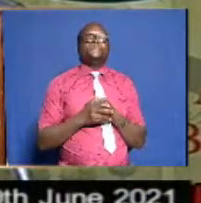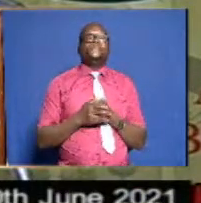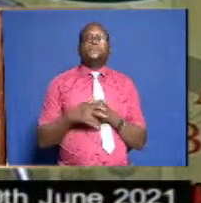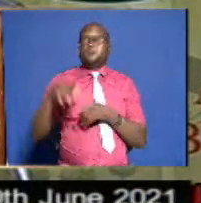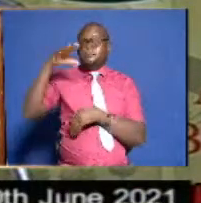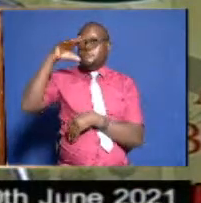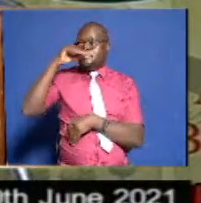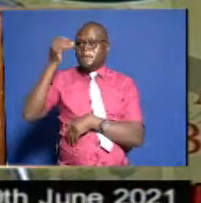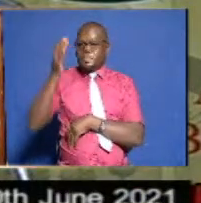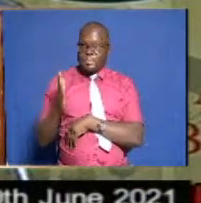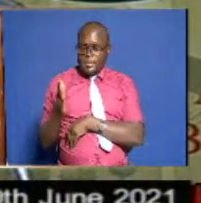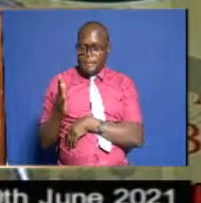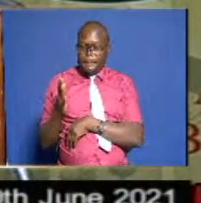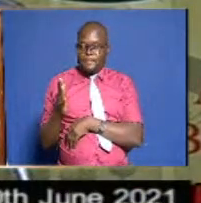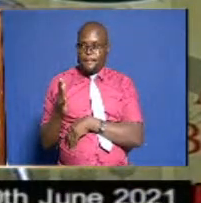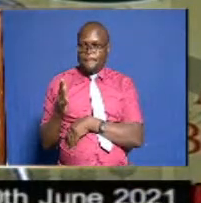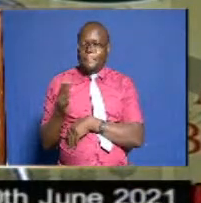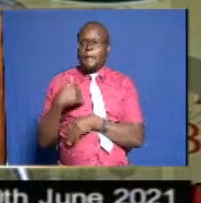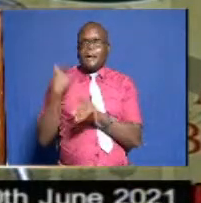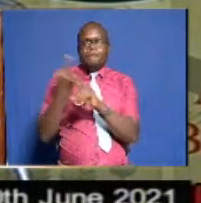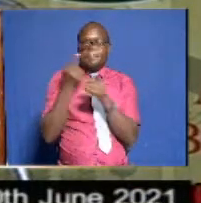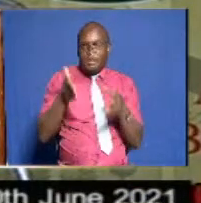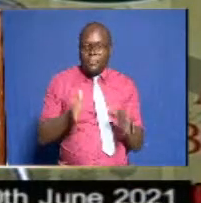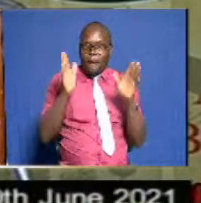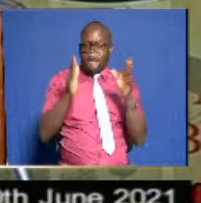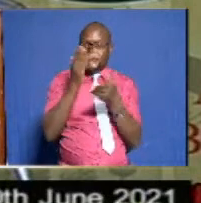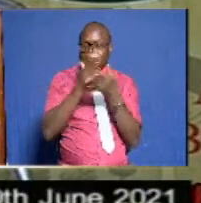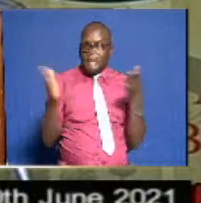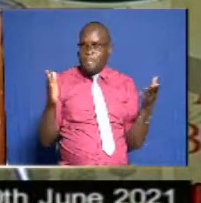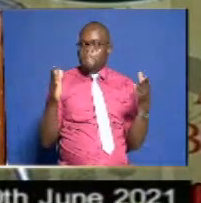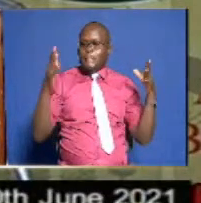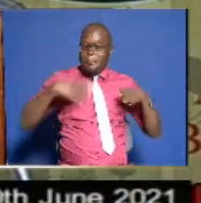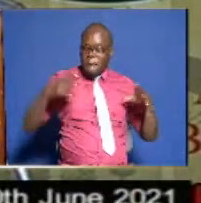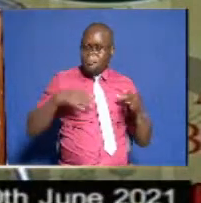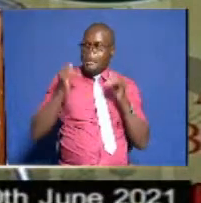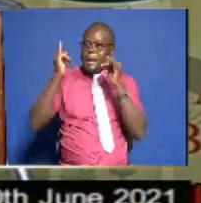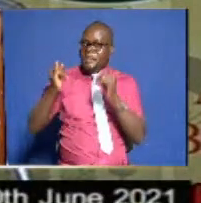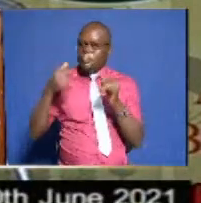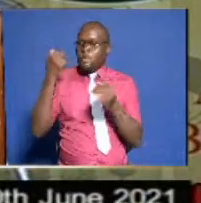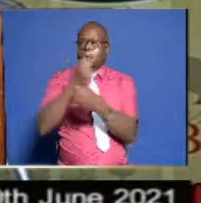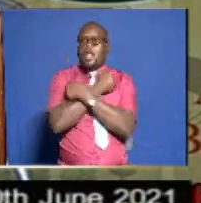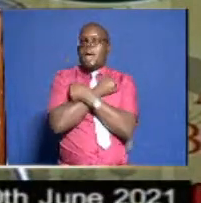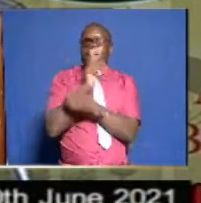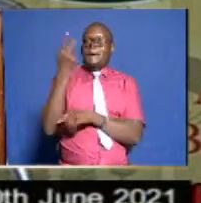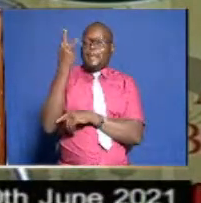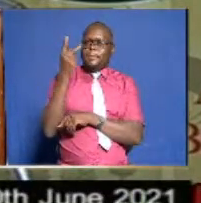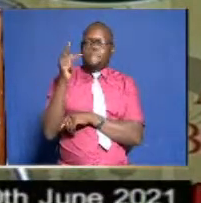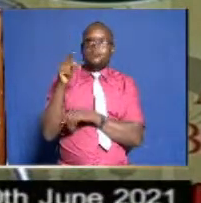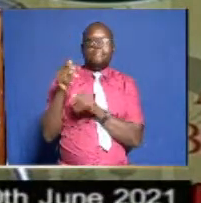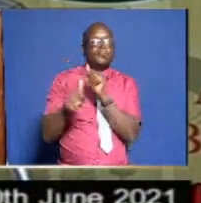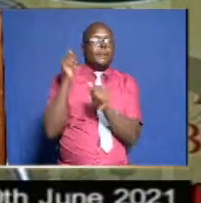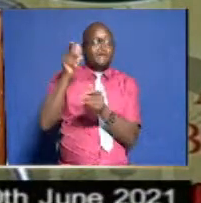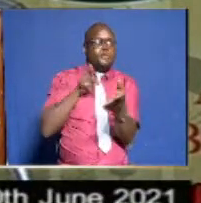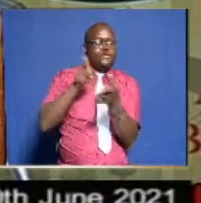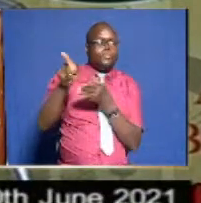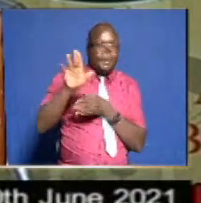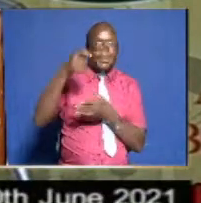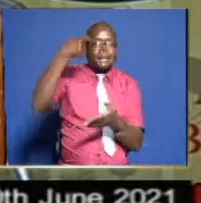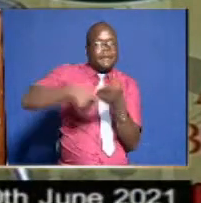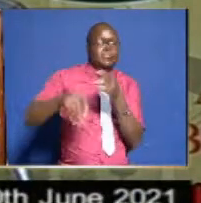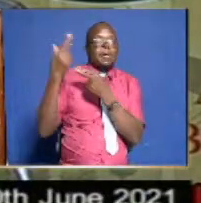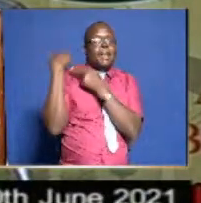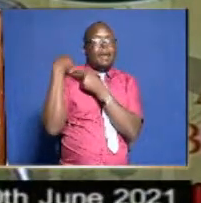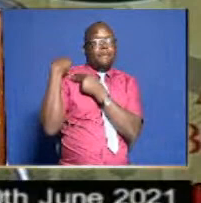Mr. Speaker, there are various ways that some unpatriotic individuals are using to evade payments of their tax liabilities.